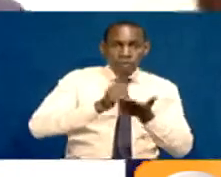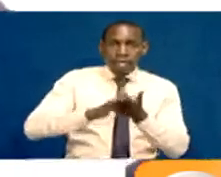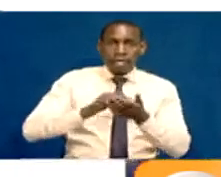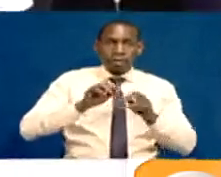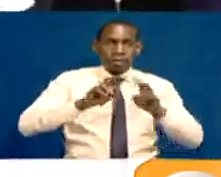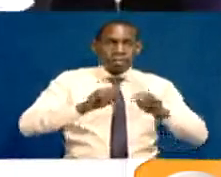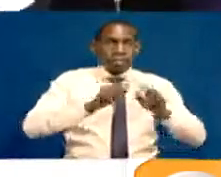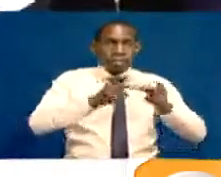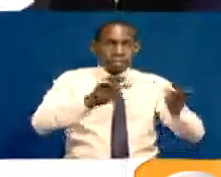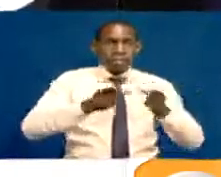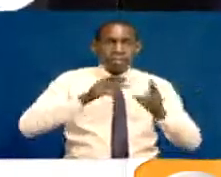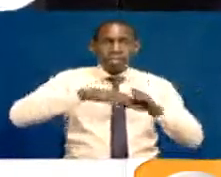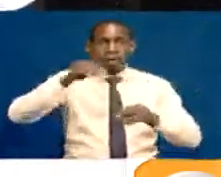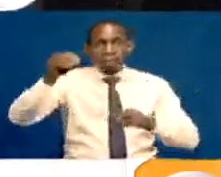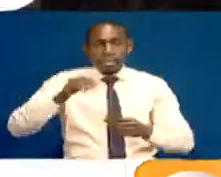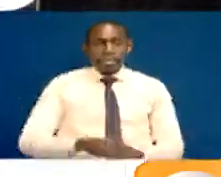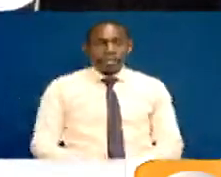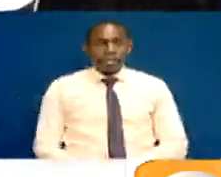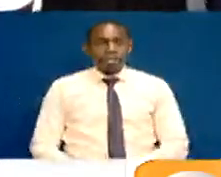for them outside.